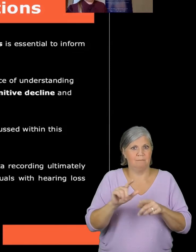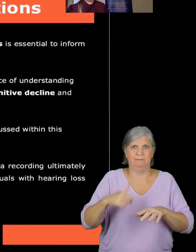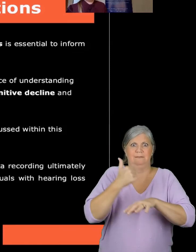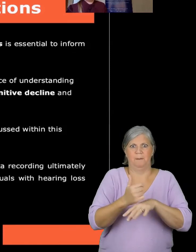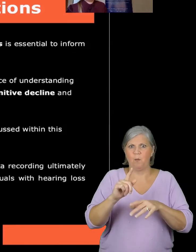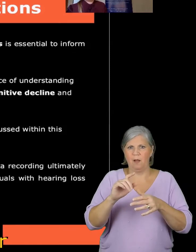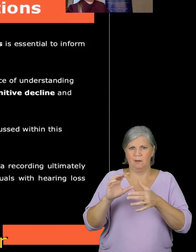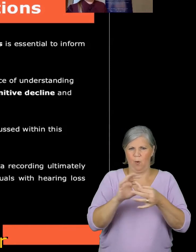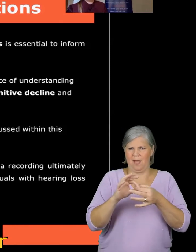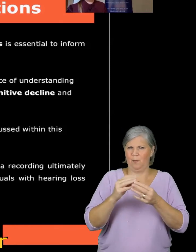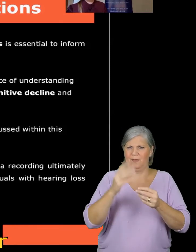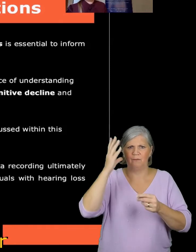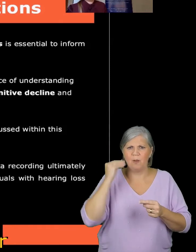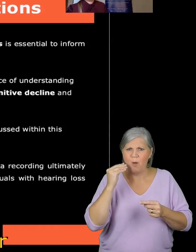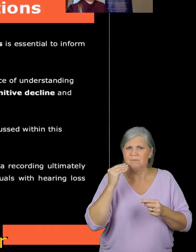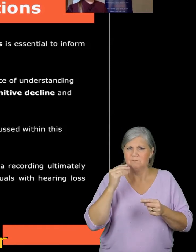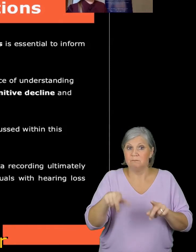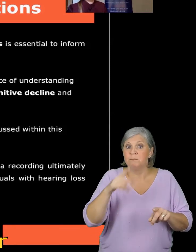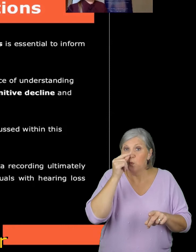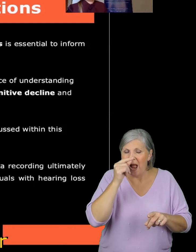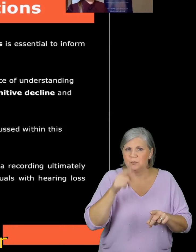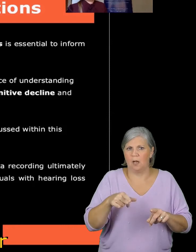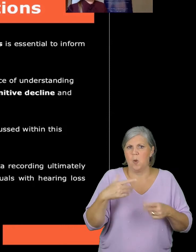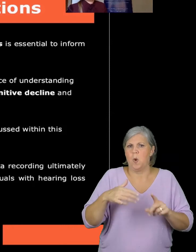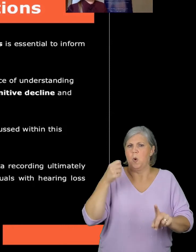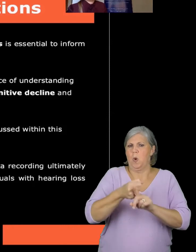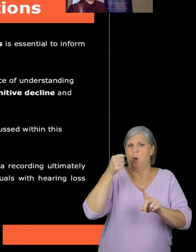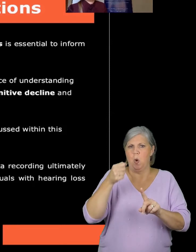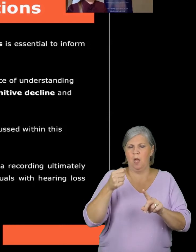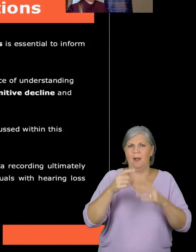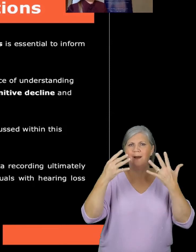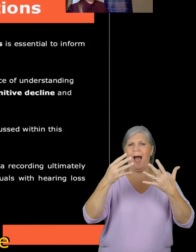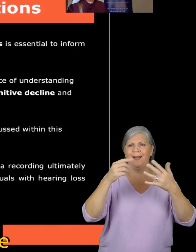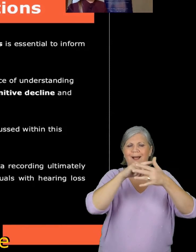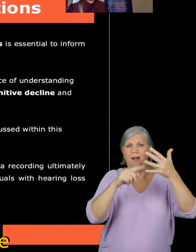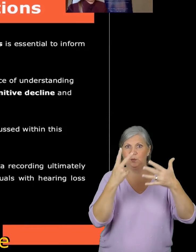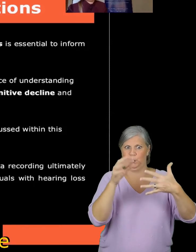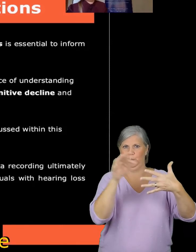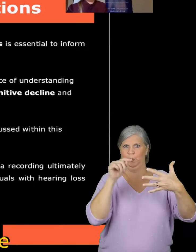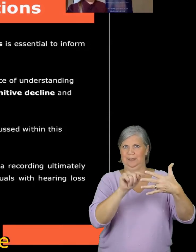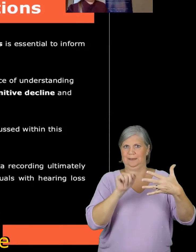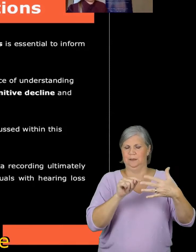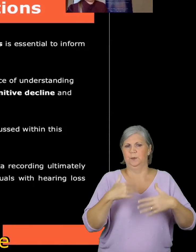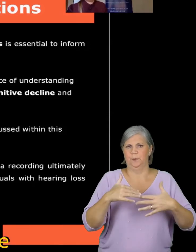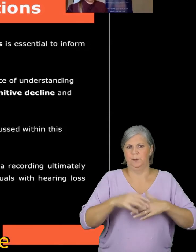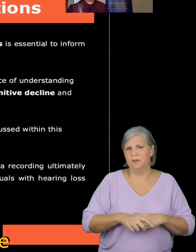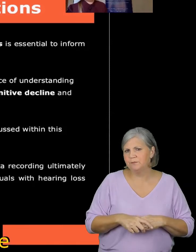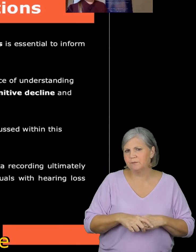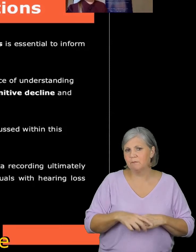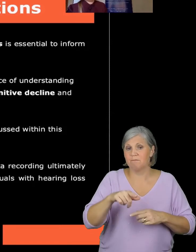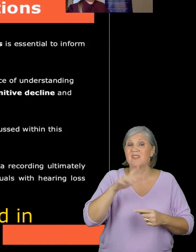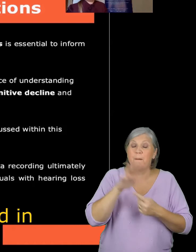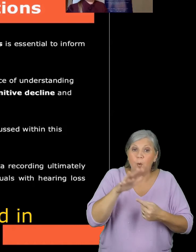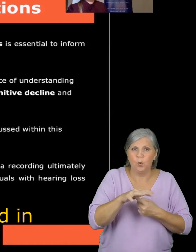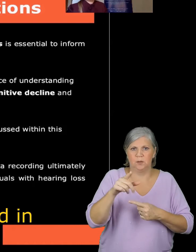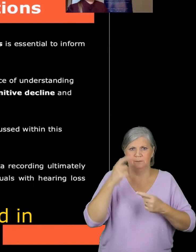report, as although hearing loss has an overarching barrier to inclusion, each pillar has specific barriers that need